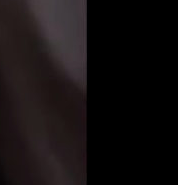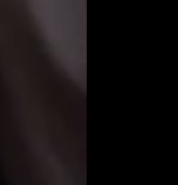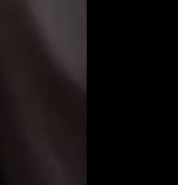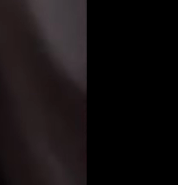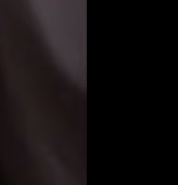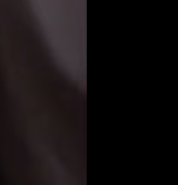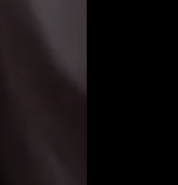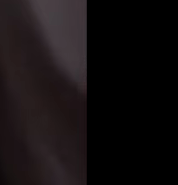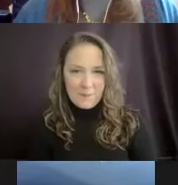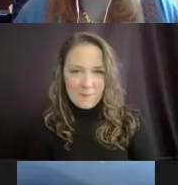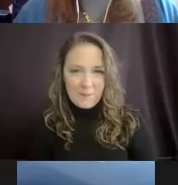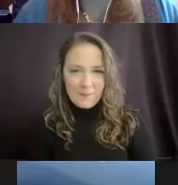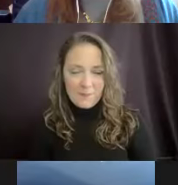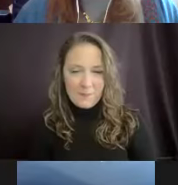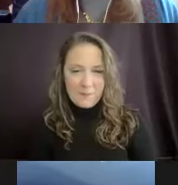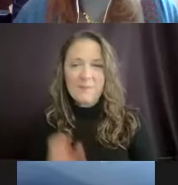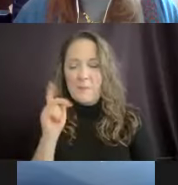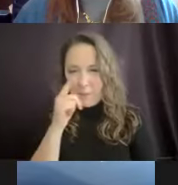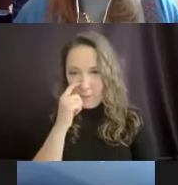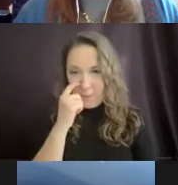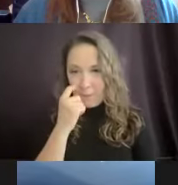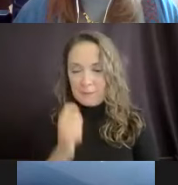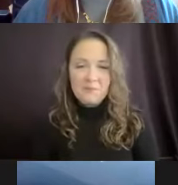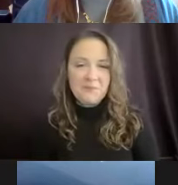All right, here we go.